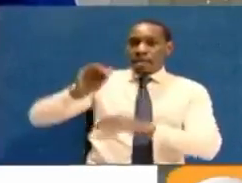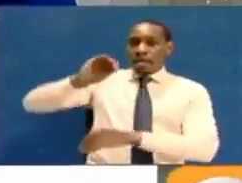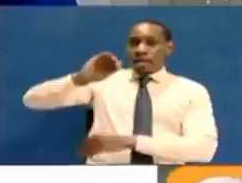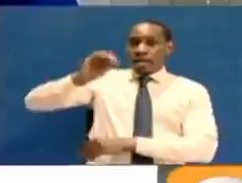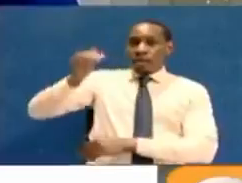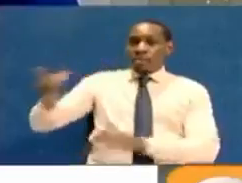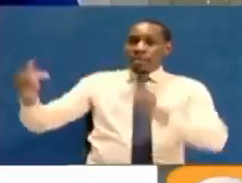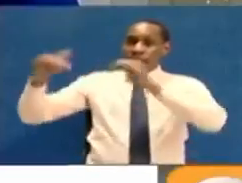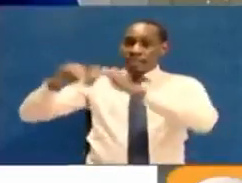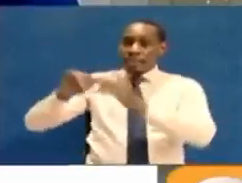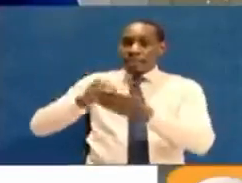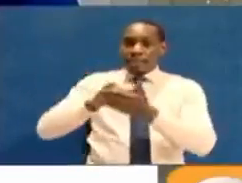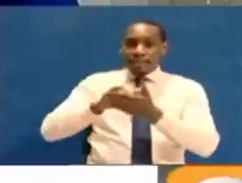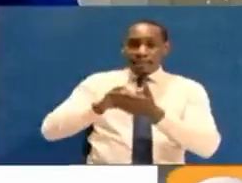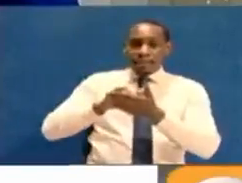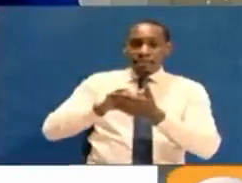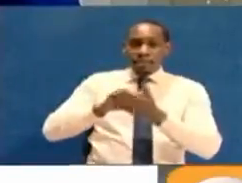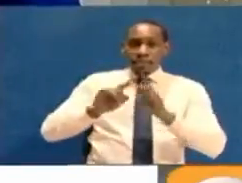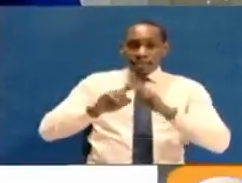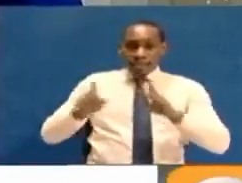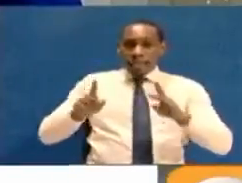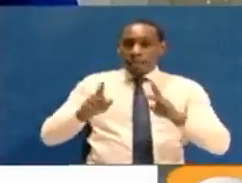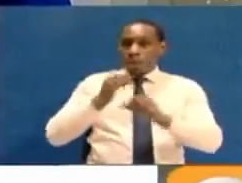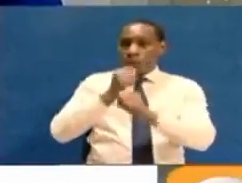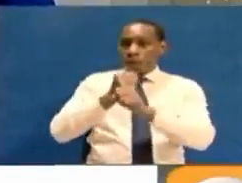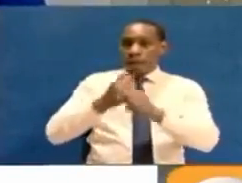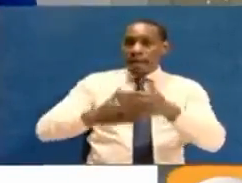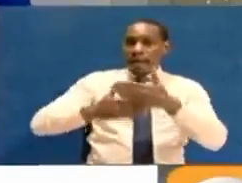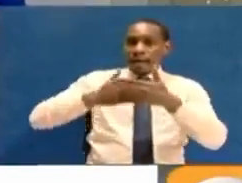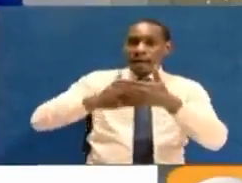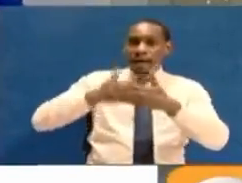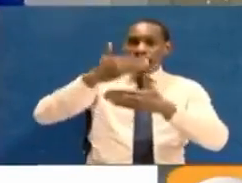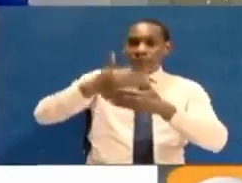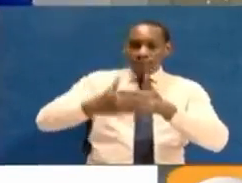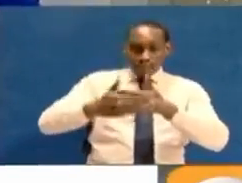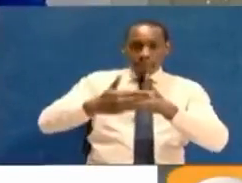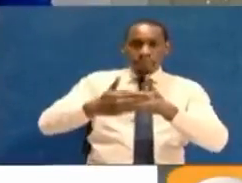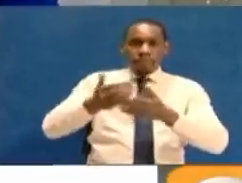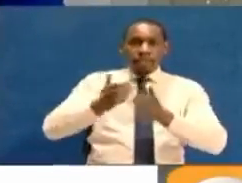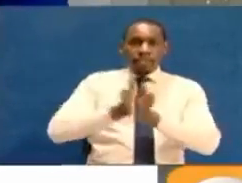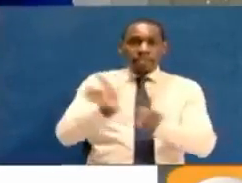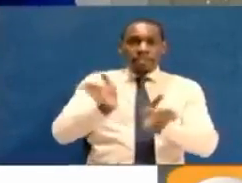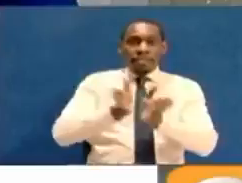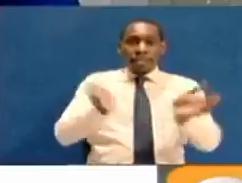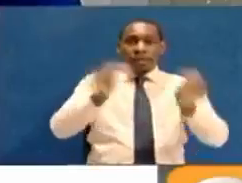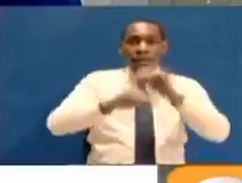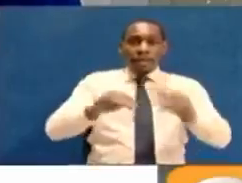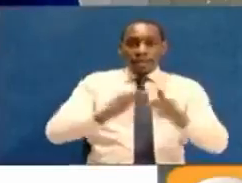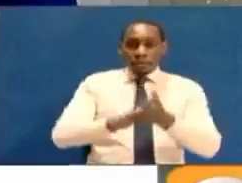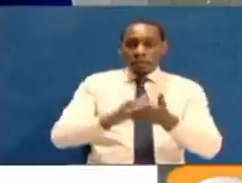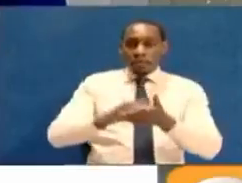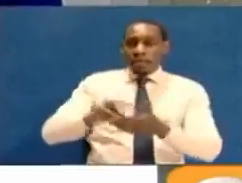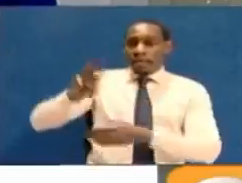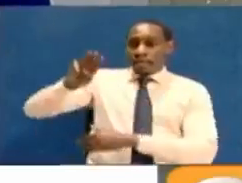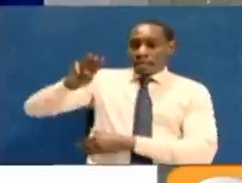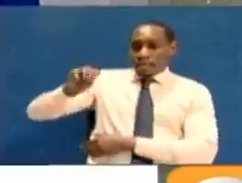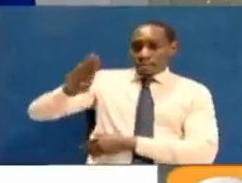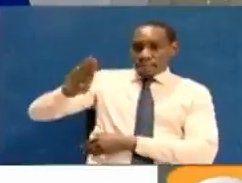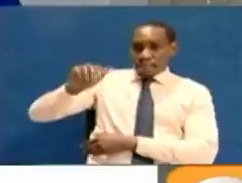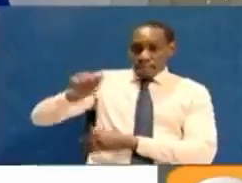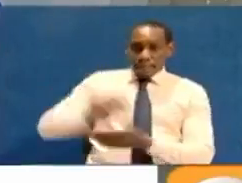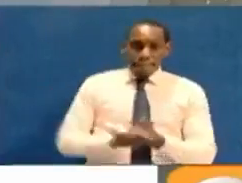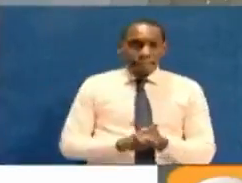assembly shall come into force after the next general election of the members of county